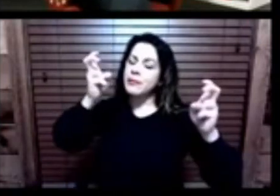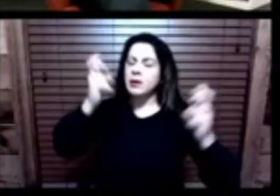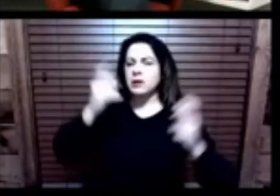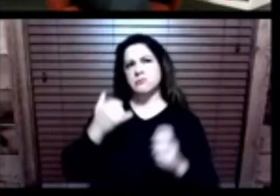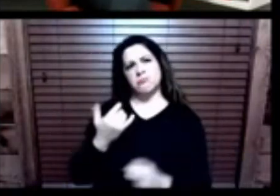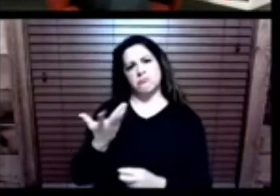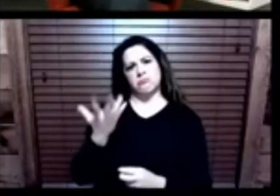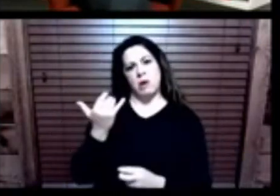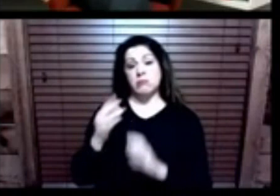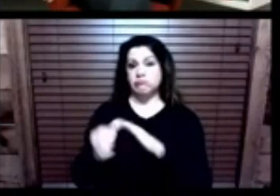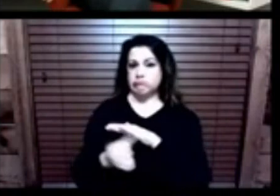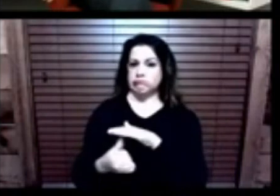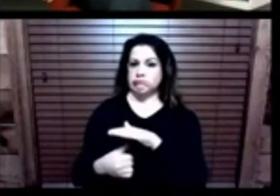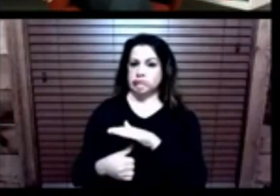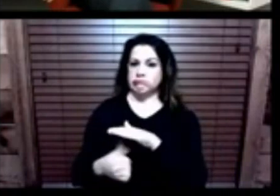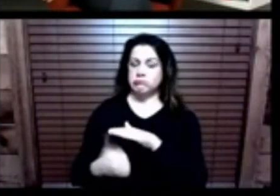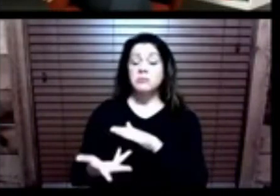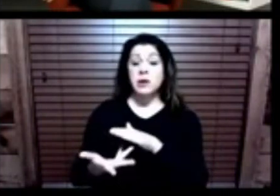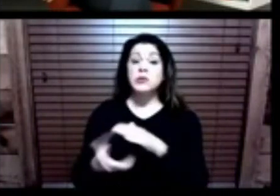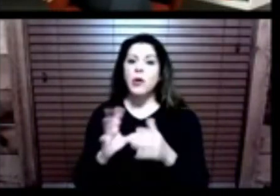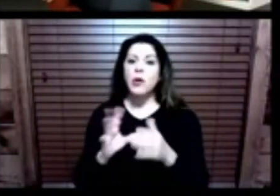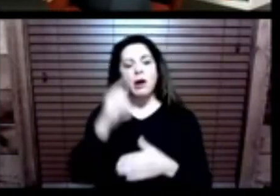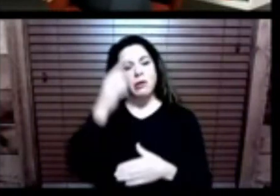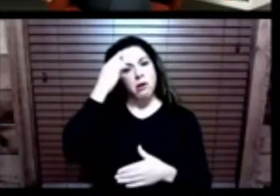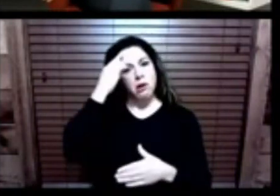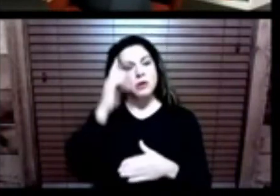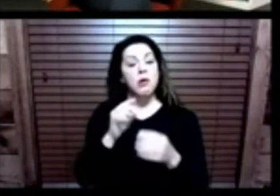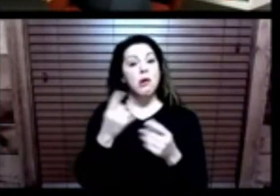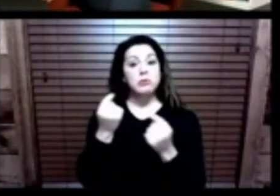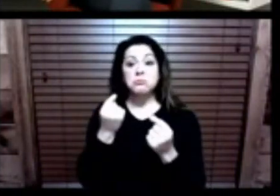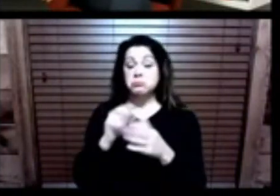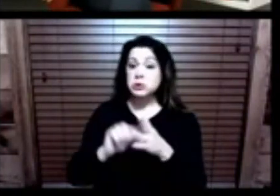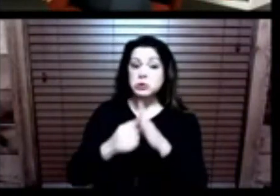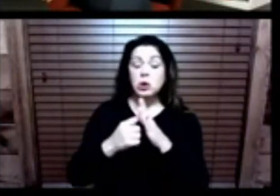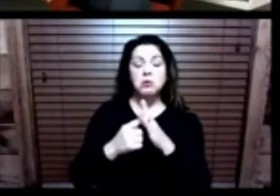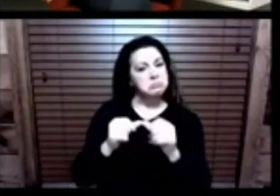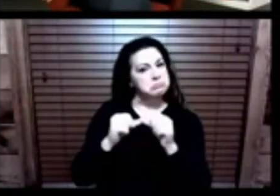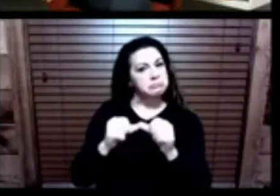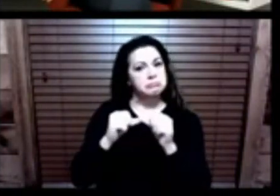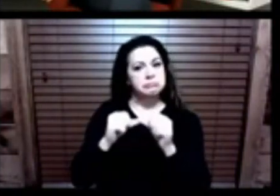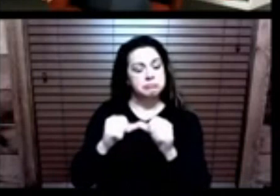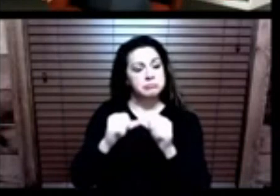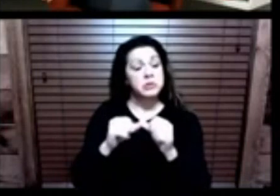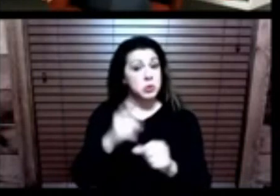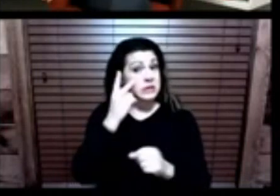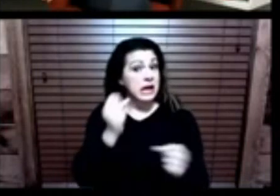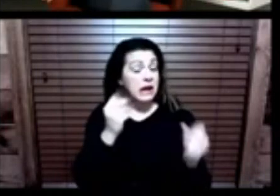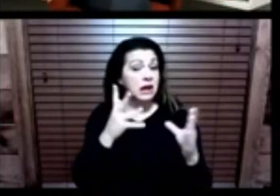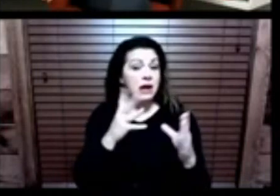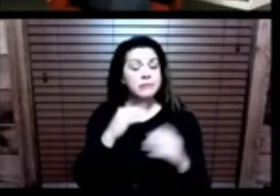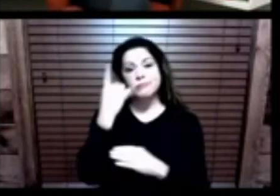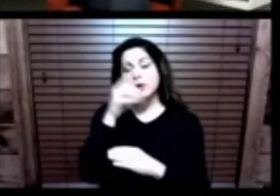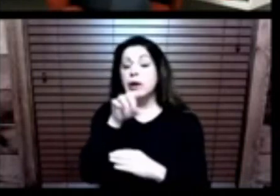got to doing it, and it actually started looking like something. I kept to it, so you'll see a lot of them that's gonna look like